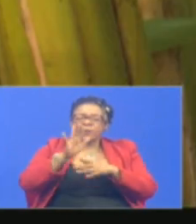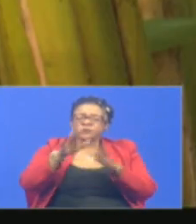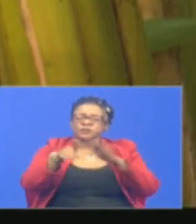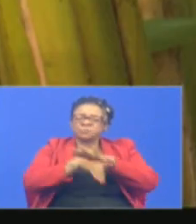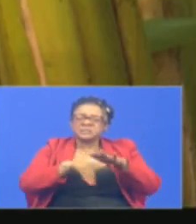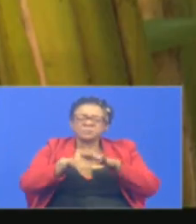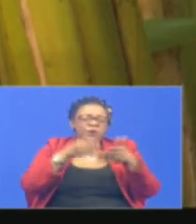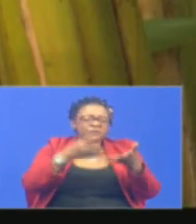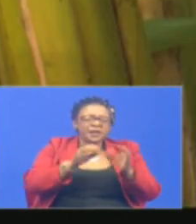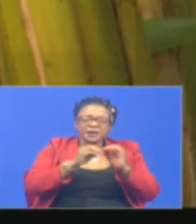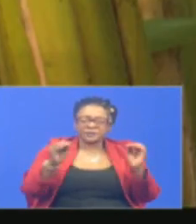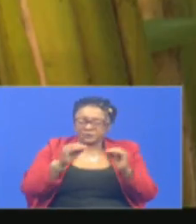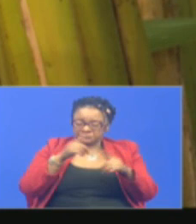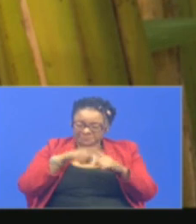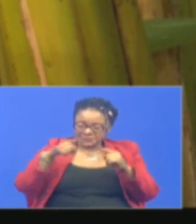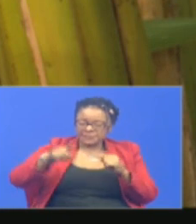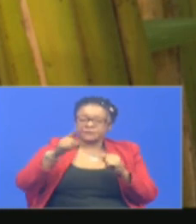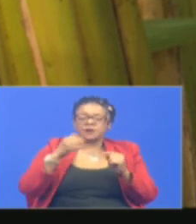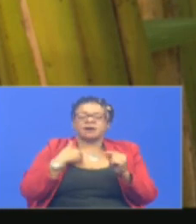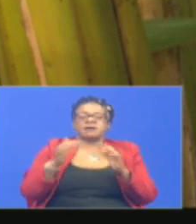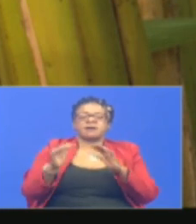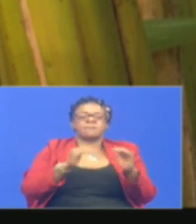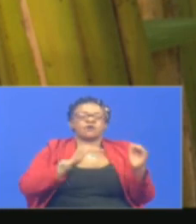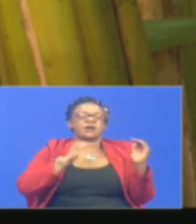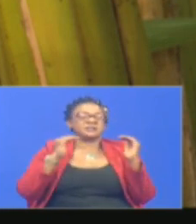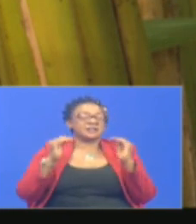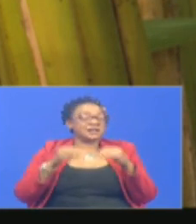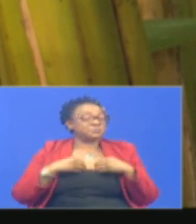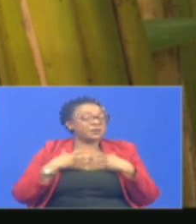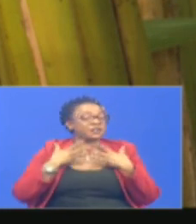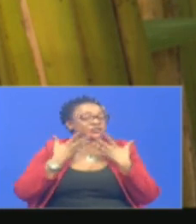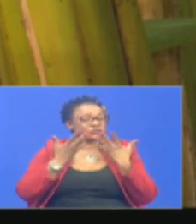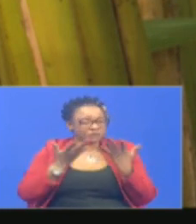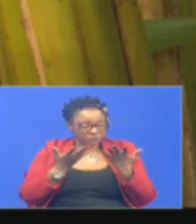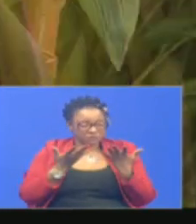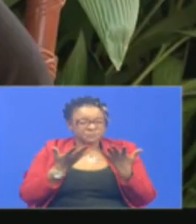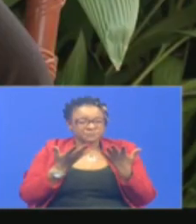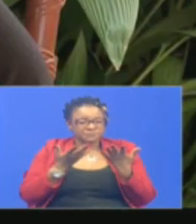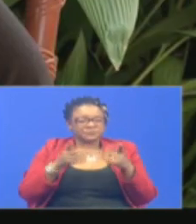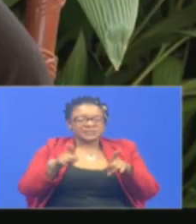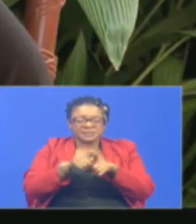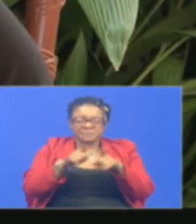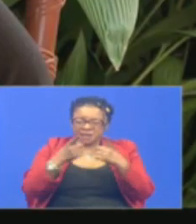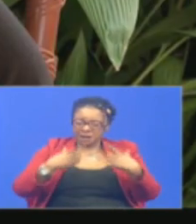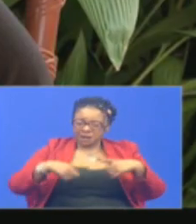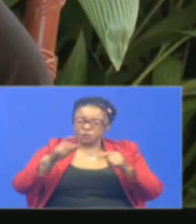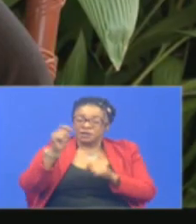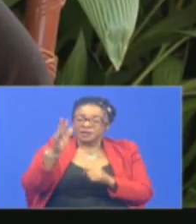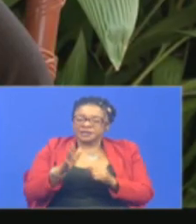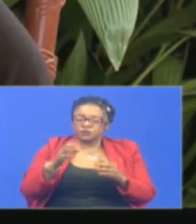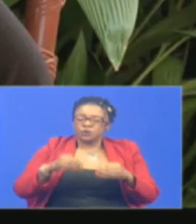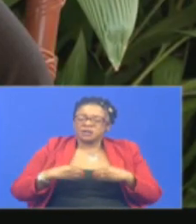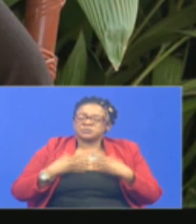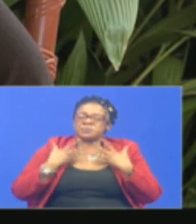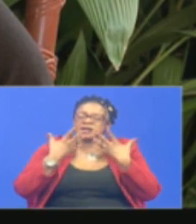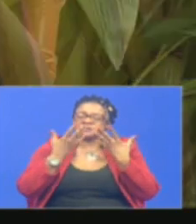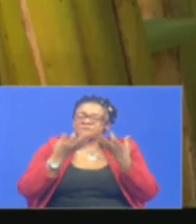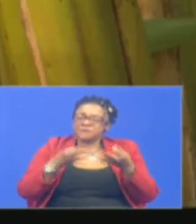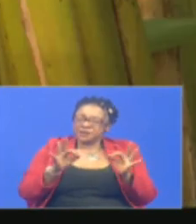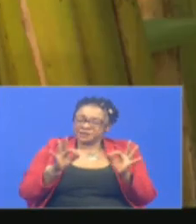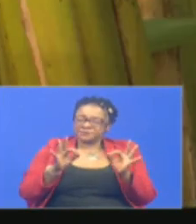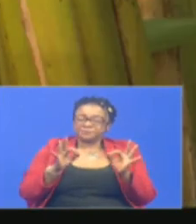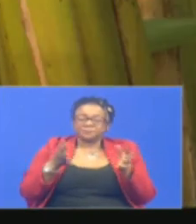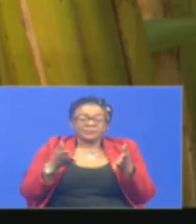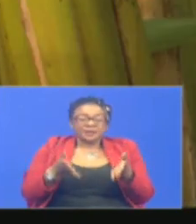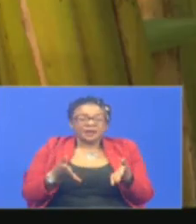he guaranteed democratic expression, you know? And he allowed Kenyans to express themselves freely. Now,